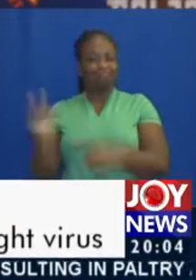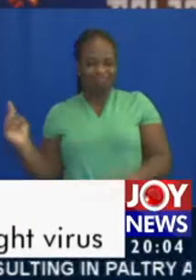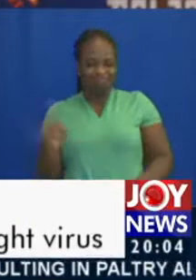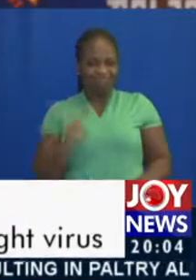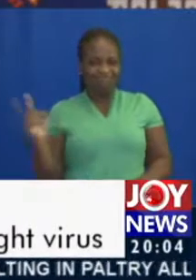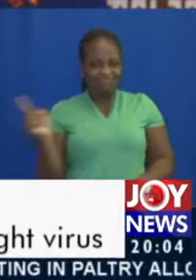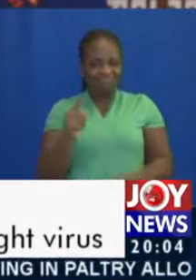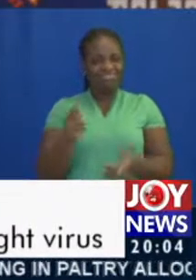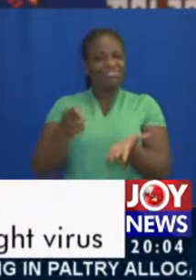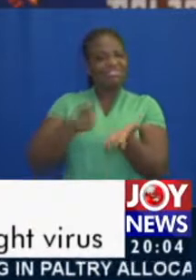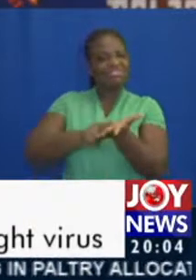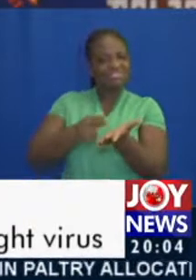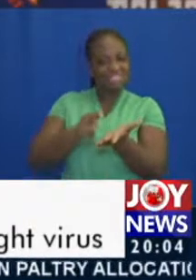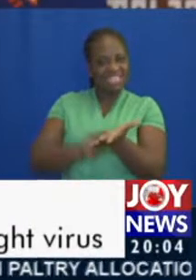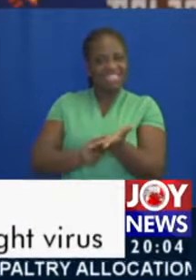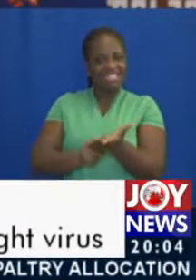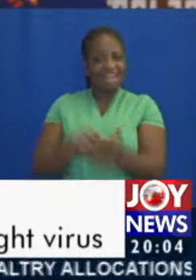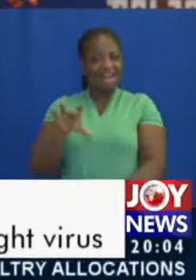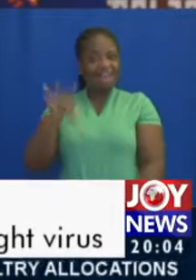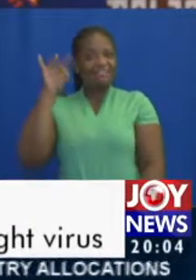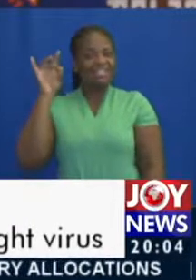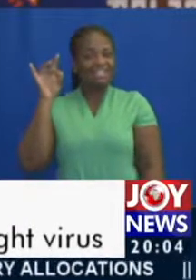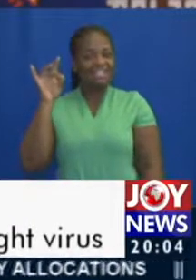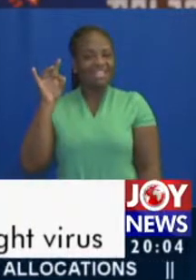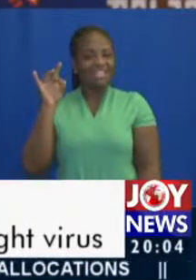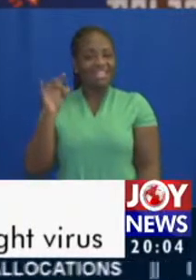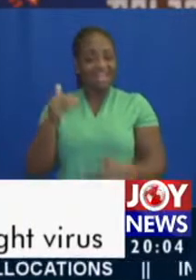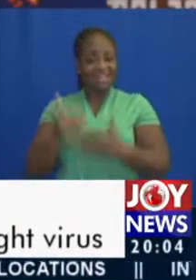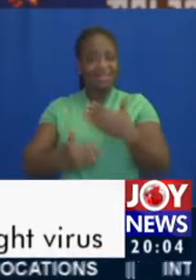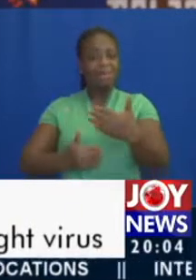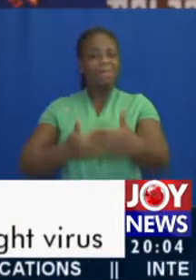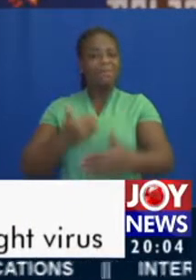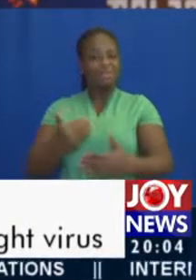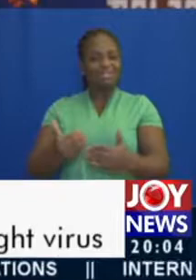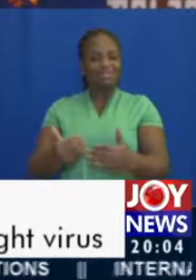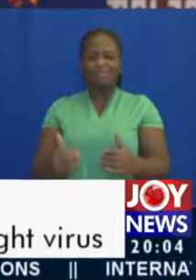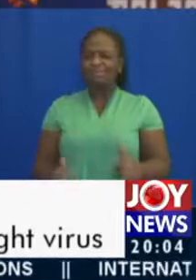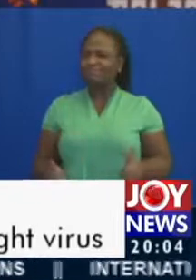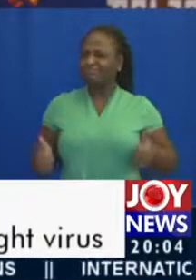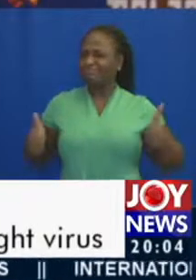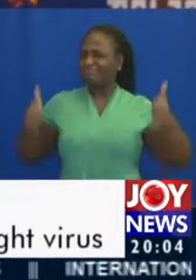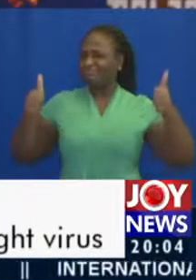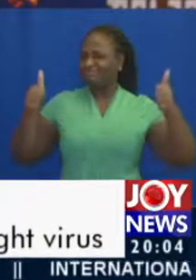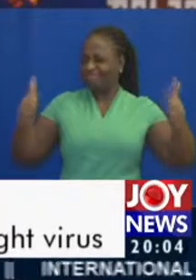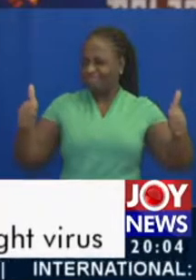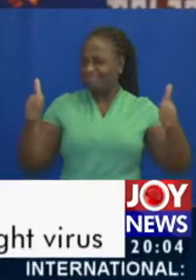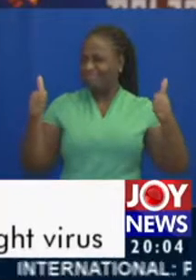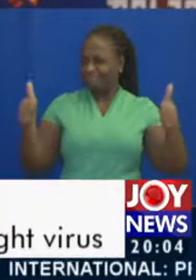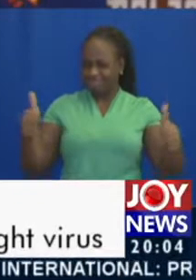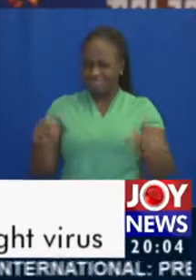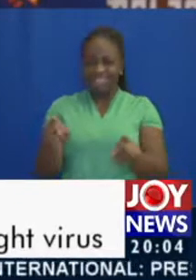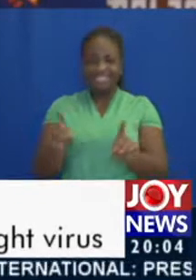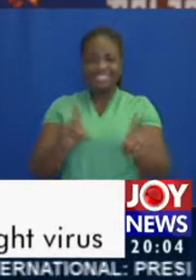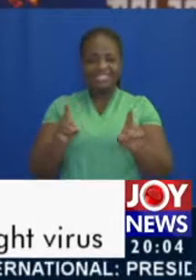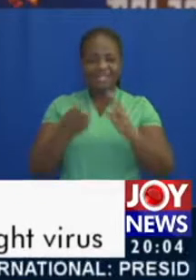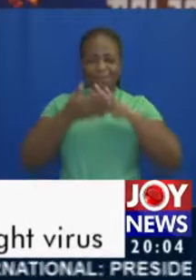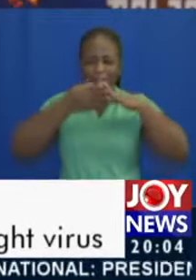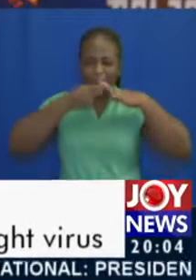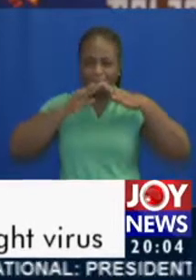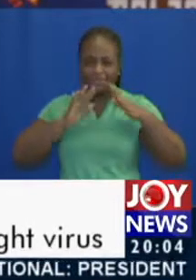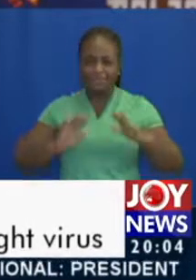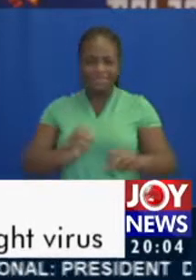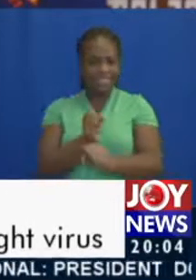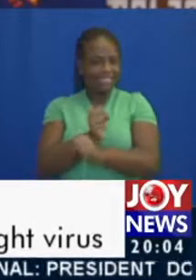register, having found that the process was overwhelmingly orderly, peaceful, and